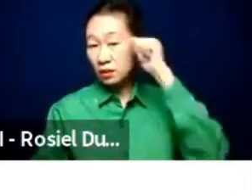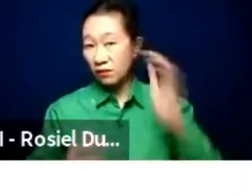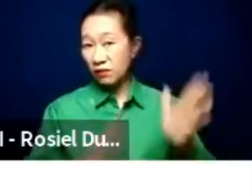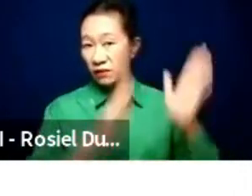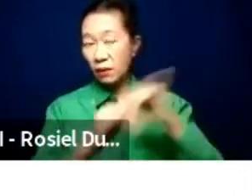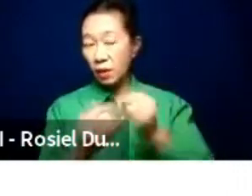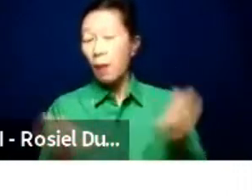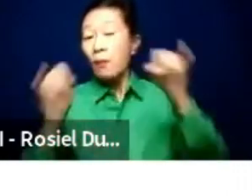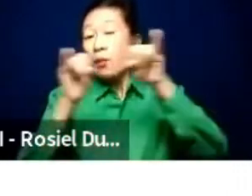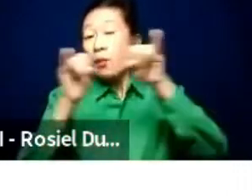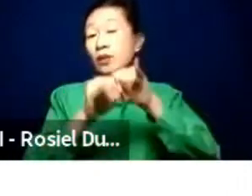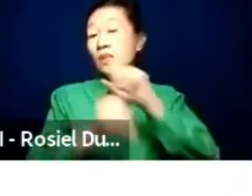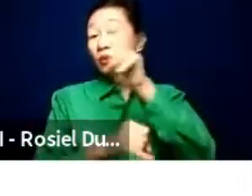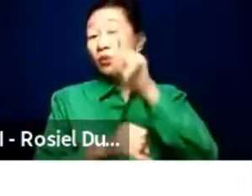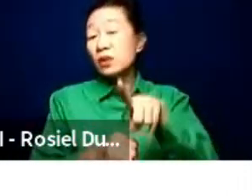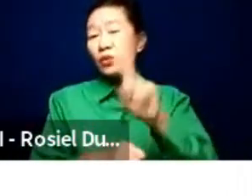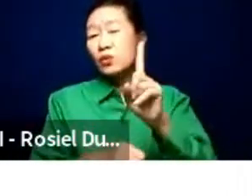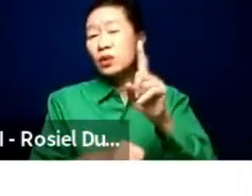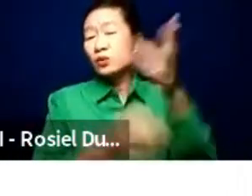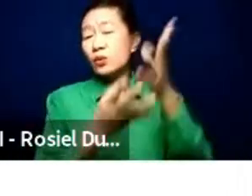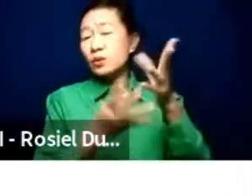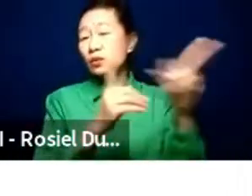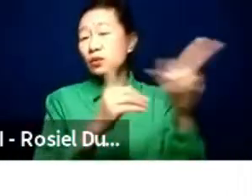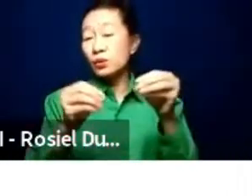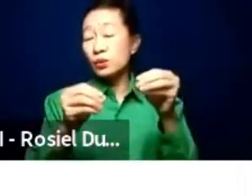question of what they want to do with their lives, no?